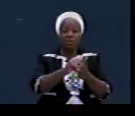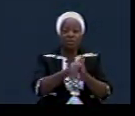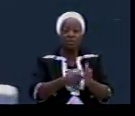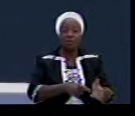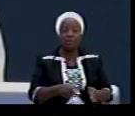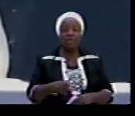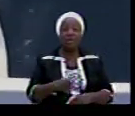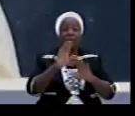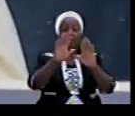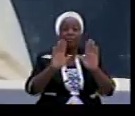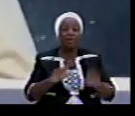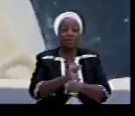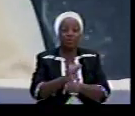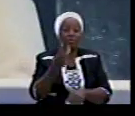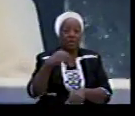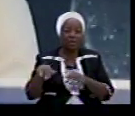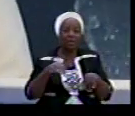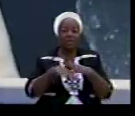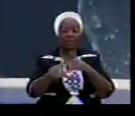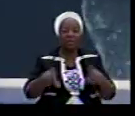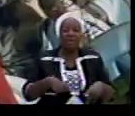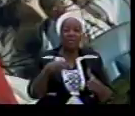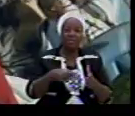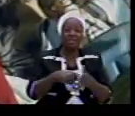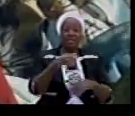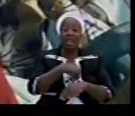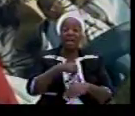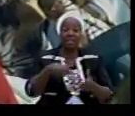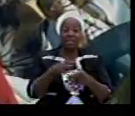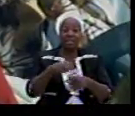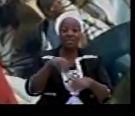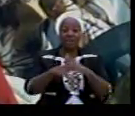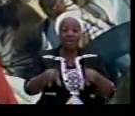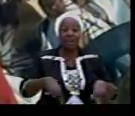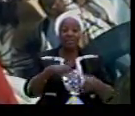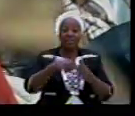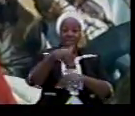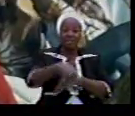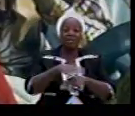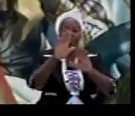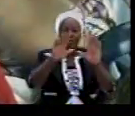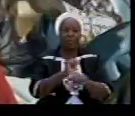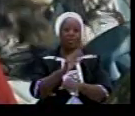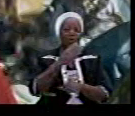in your life tonight, miracles will take place.